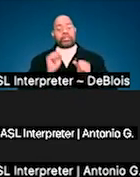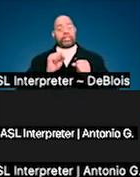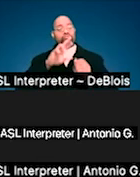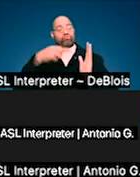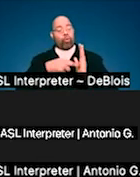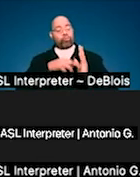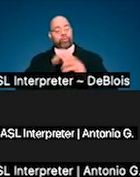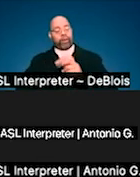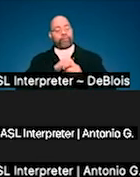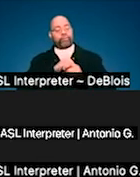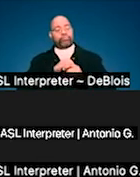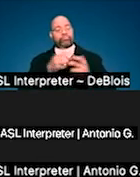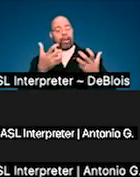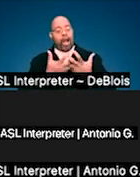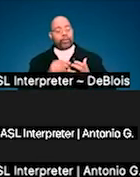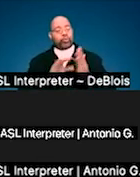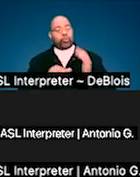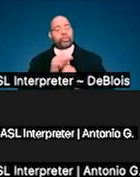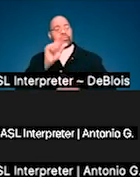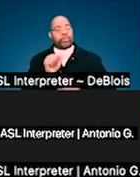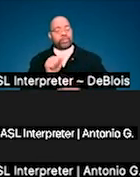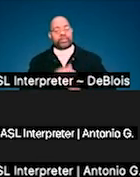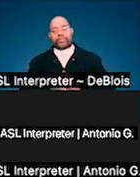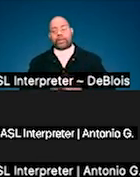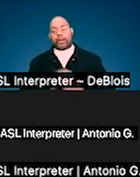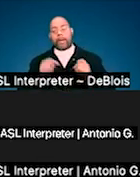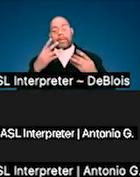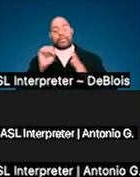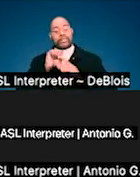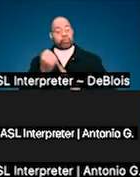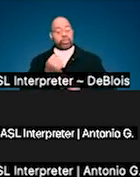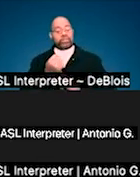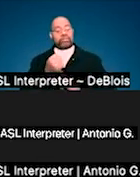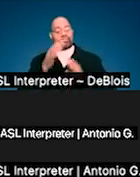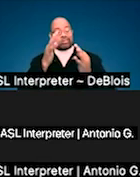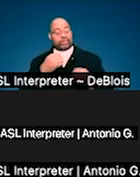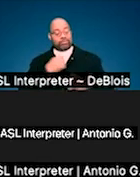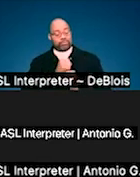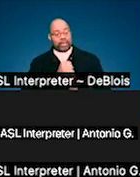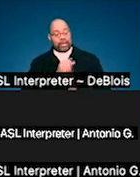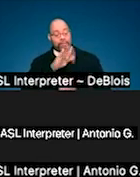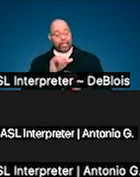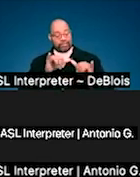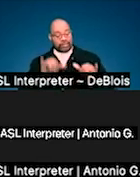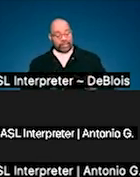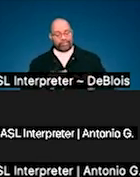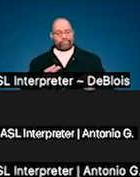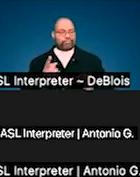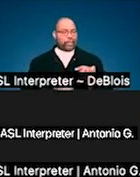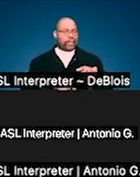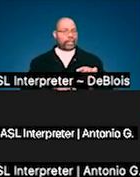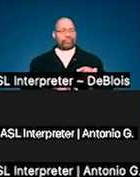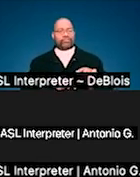role of accommodating students with disabilities, but in many cases, decisions that are made by the system can't